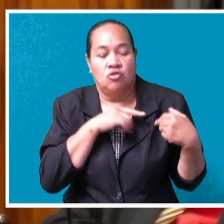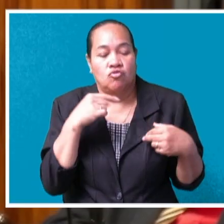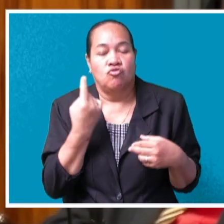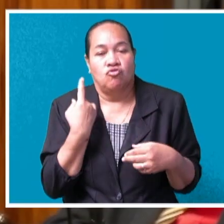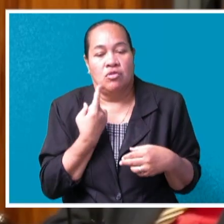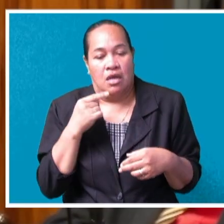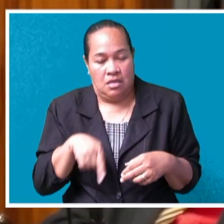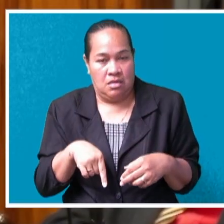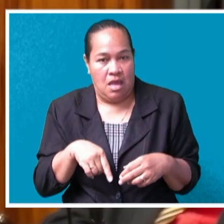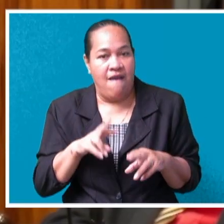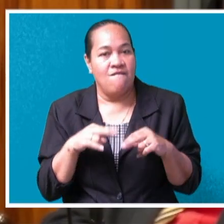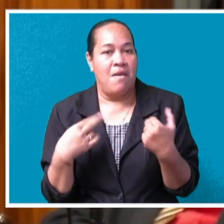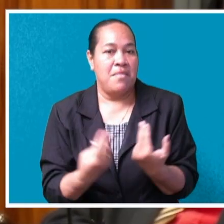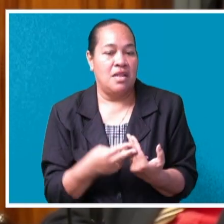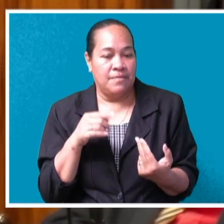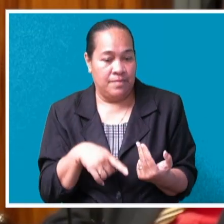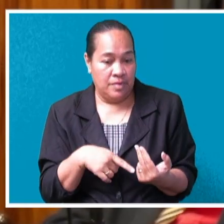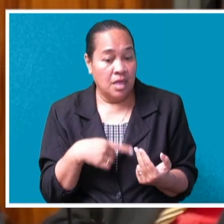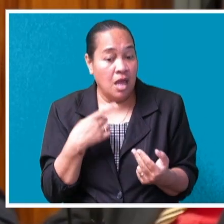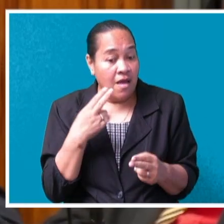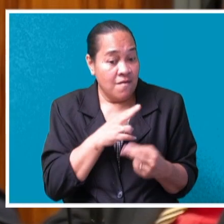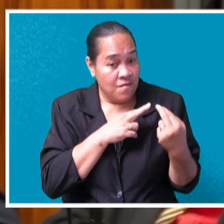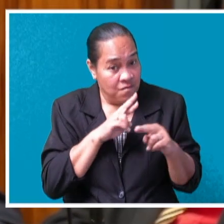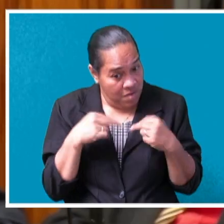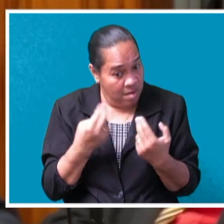Strong families and responsible parenting.